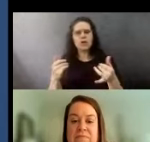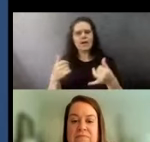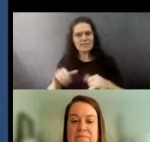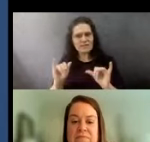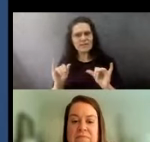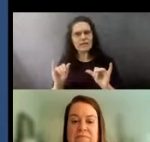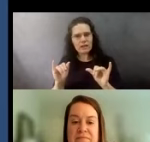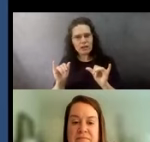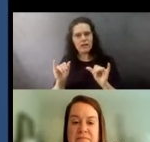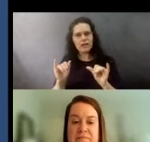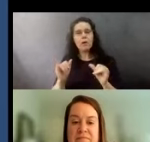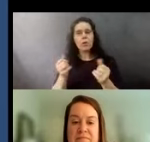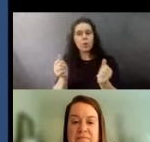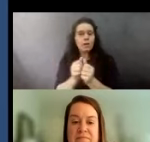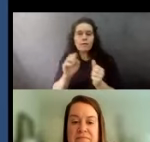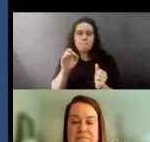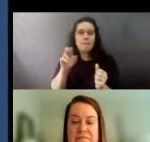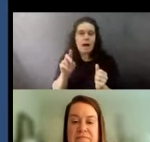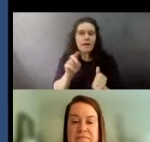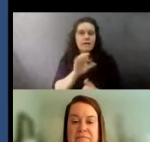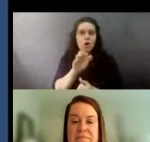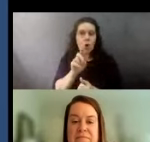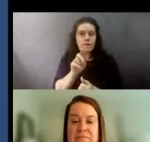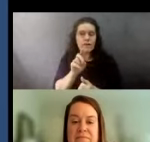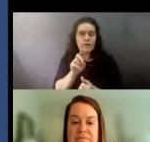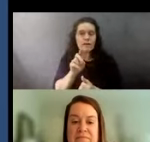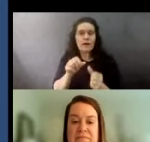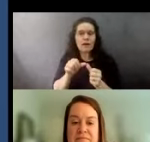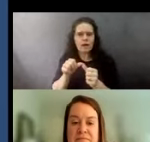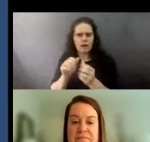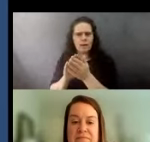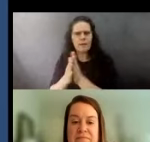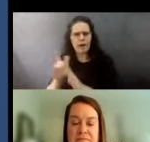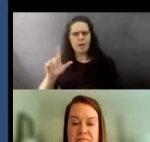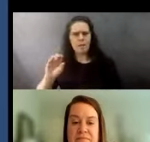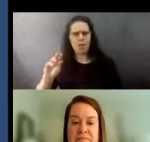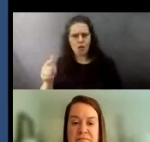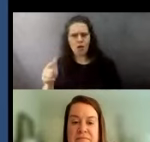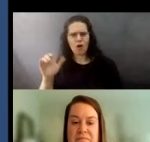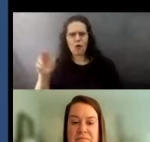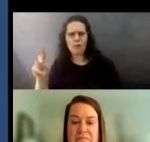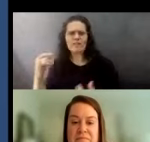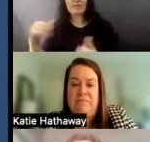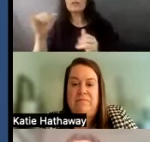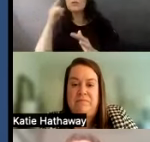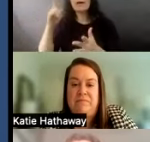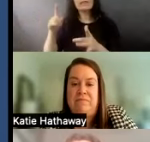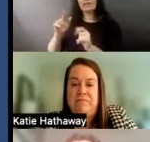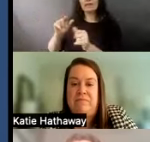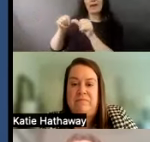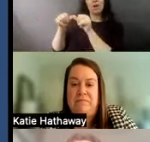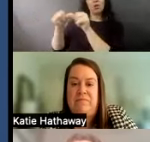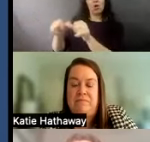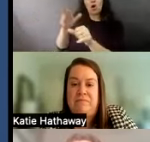COVID. So in that way, this is going to be with us for a long time, no matter what the variants are, and no matter what the vaccination rates are, and no matter